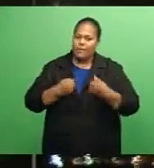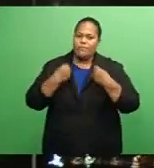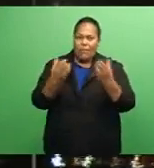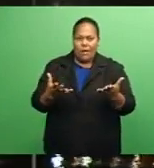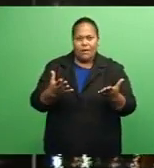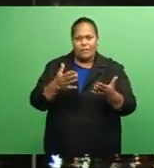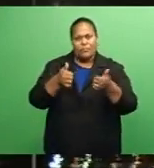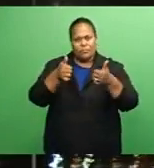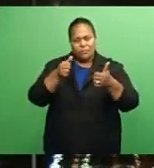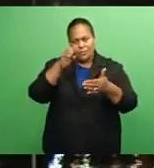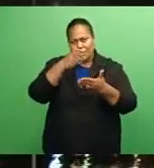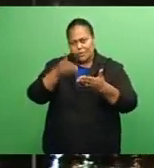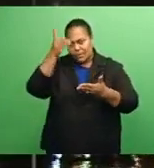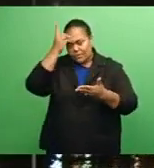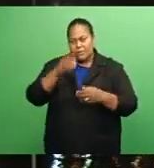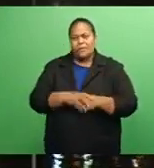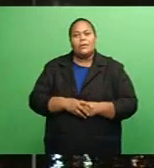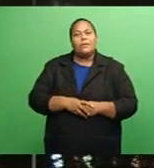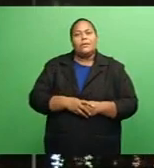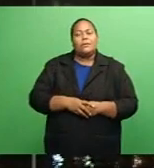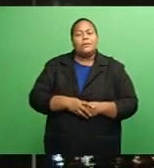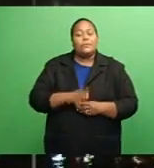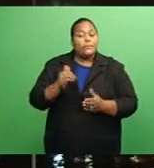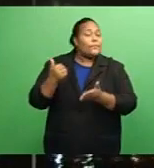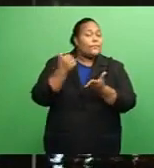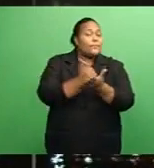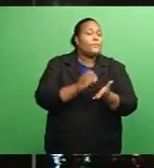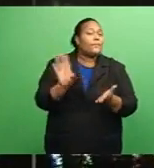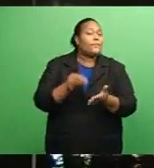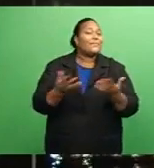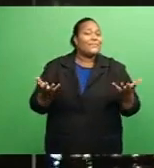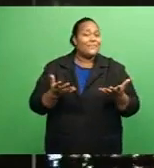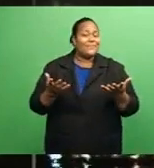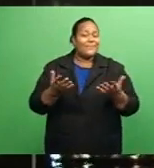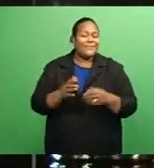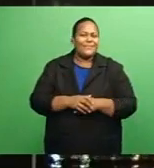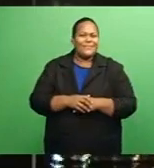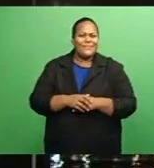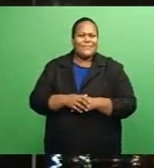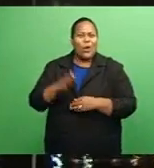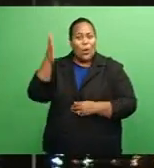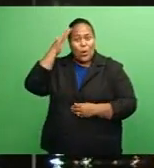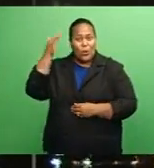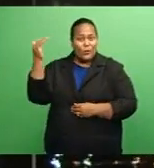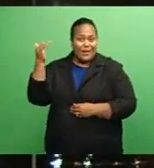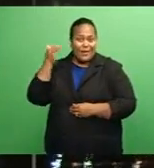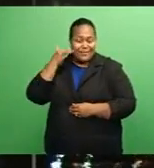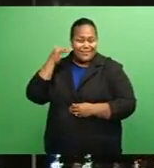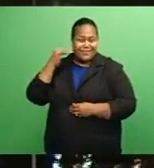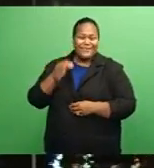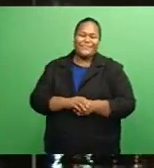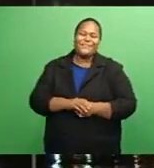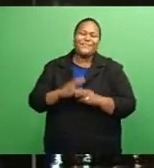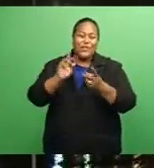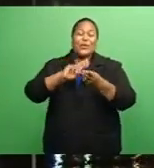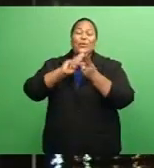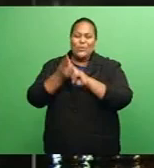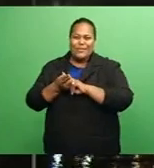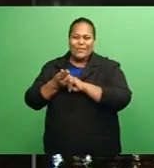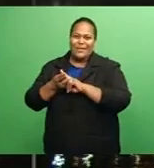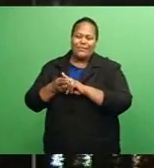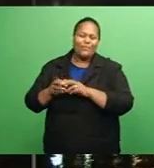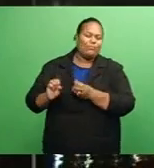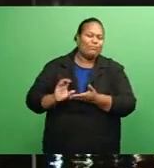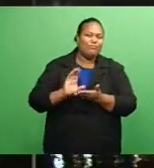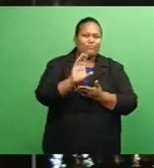Eleanor Rangiviu reports that with the assistance from the Republic of Korea, UNICEF has been able to provide